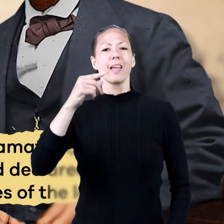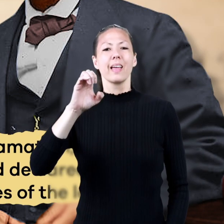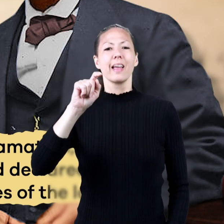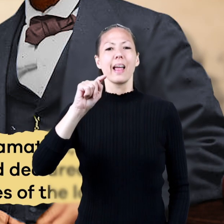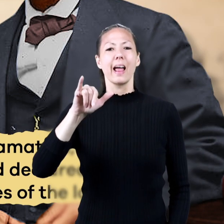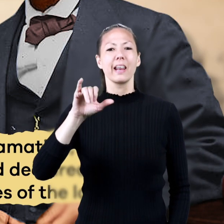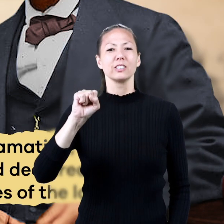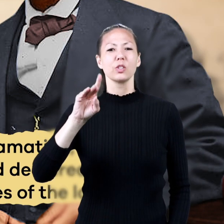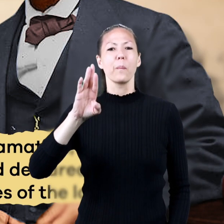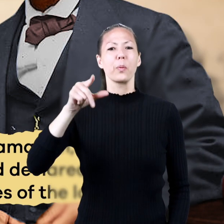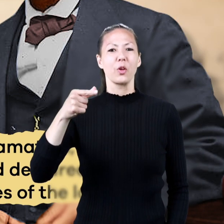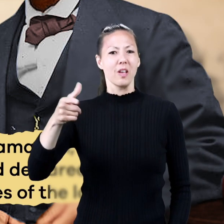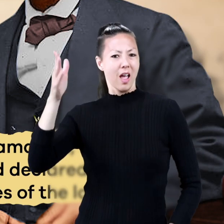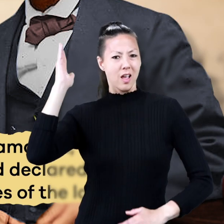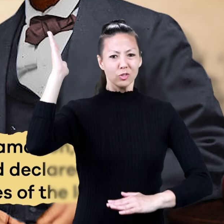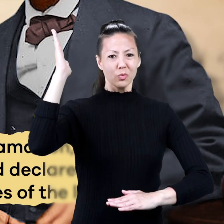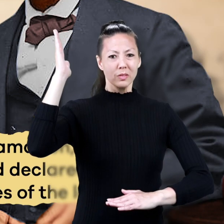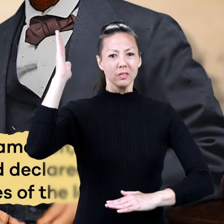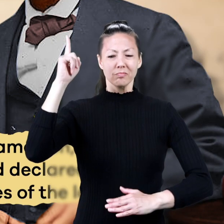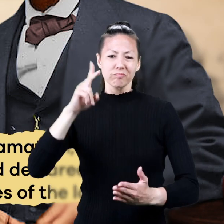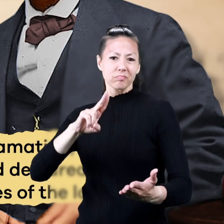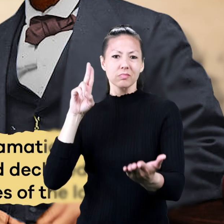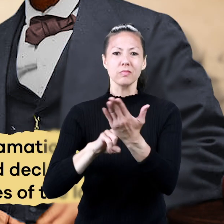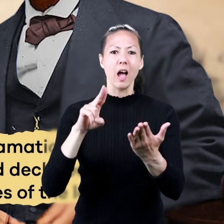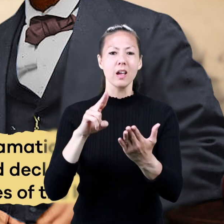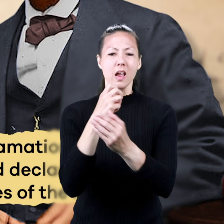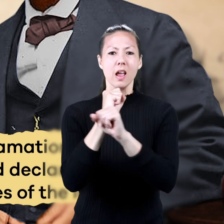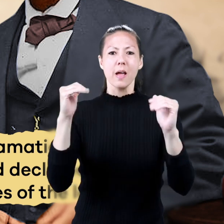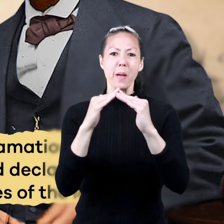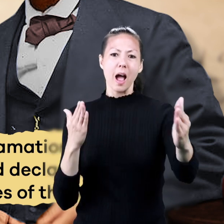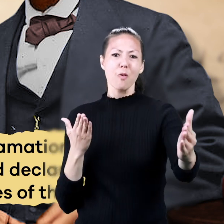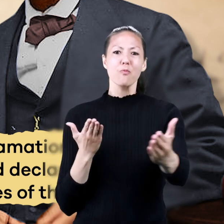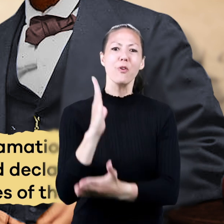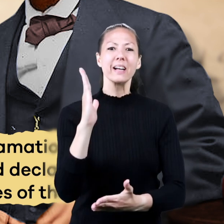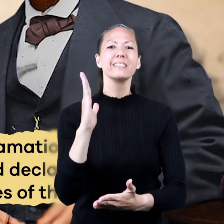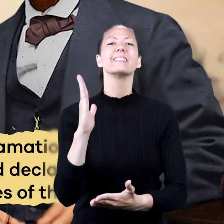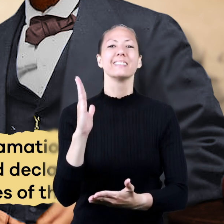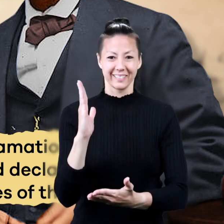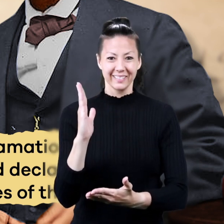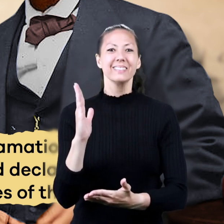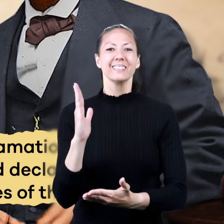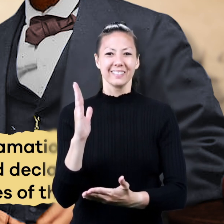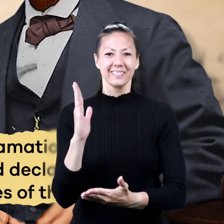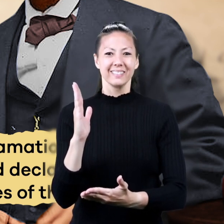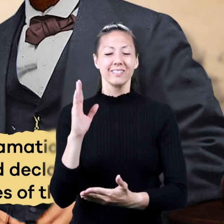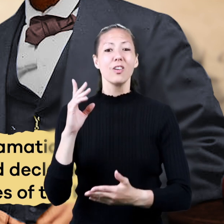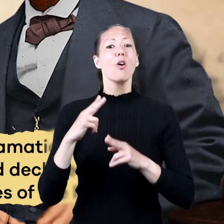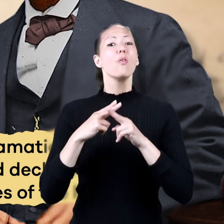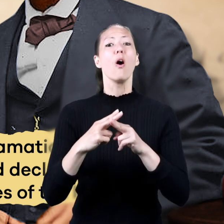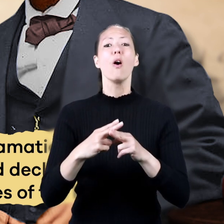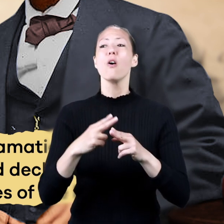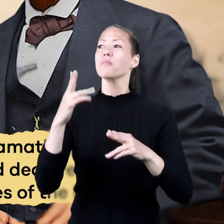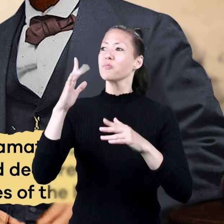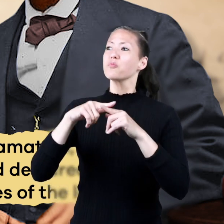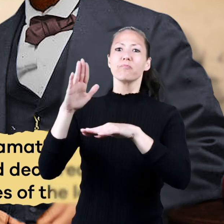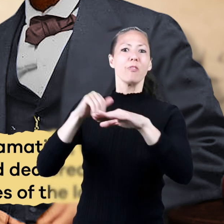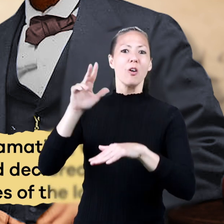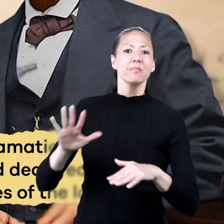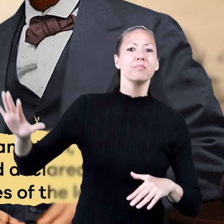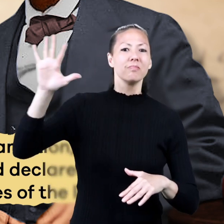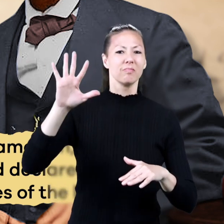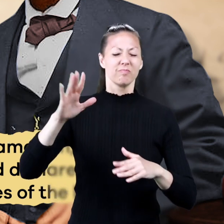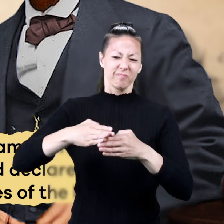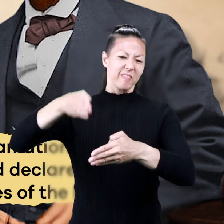also signed the Emancipation Proclamation, which called for the end of enslavement and declared